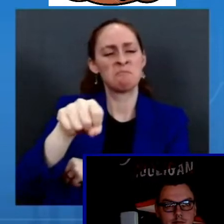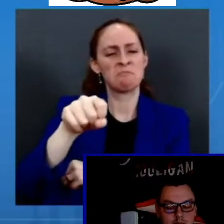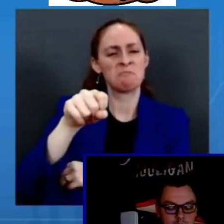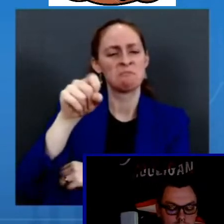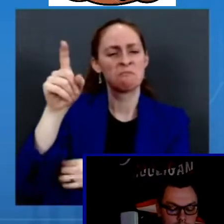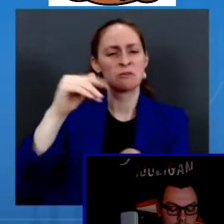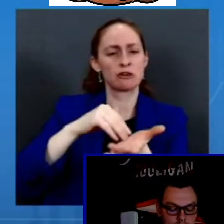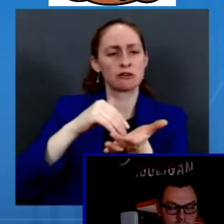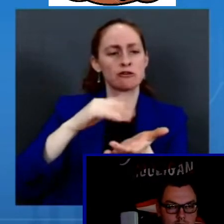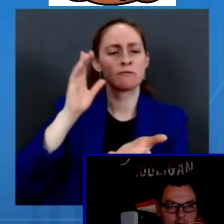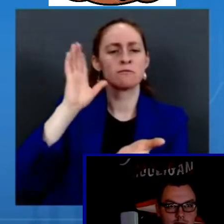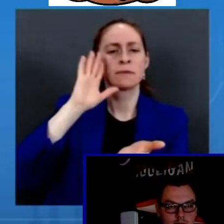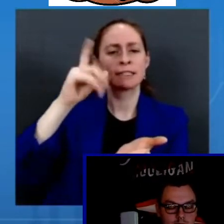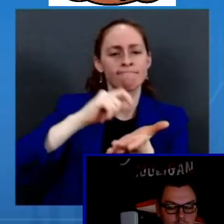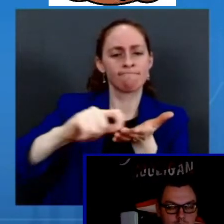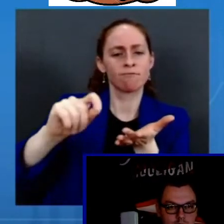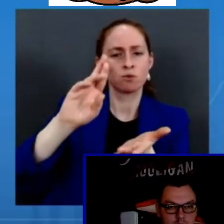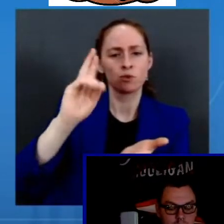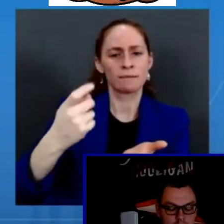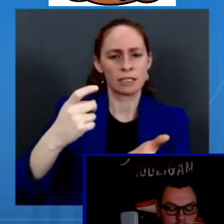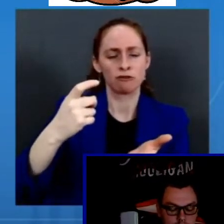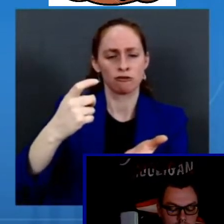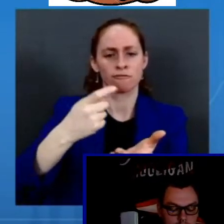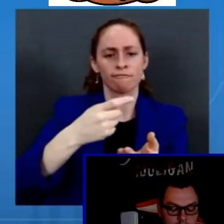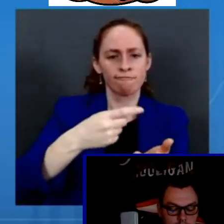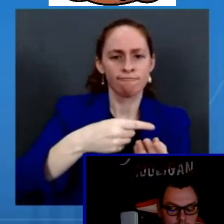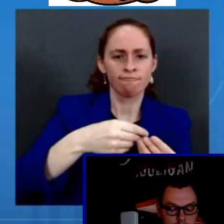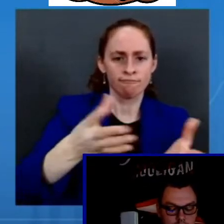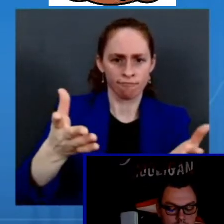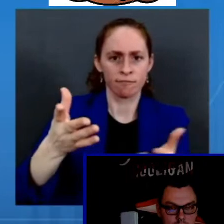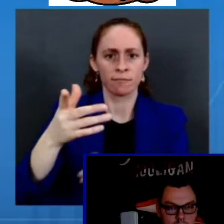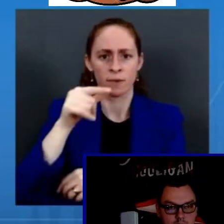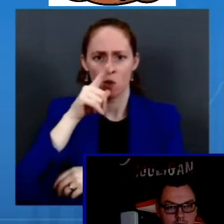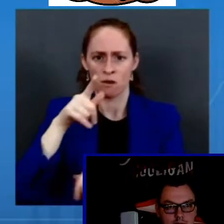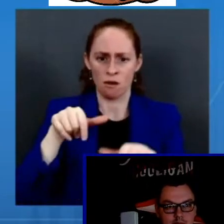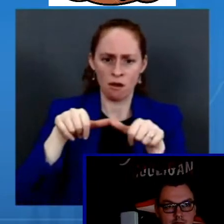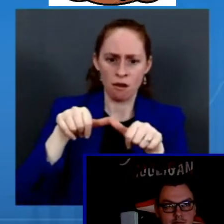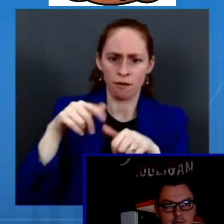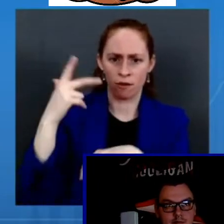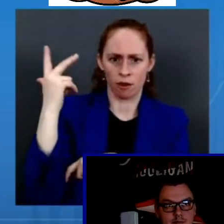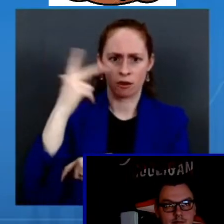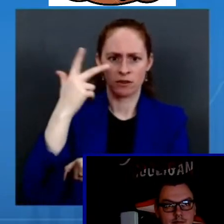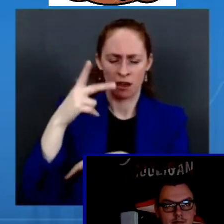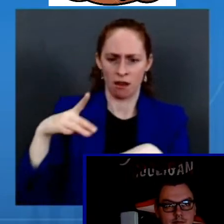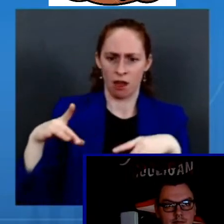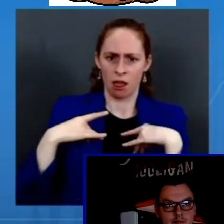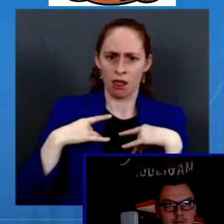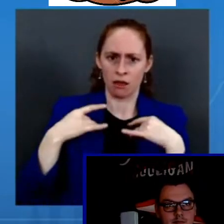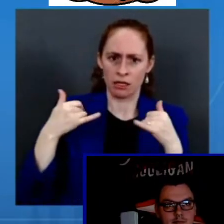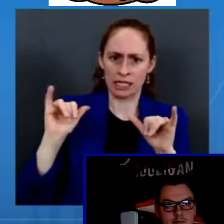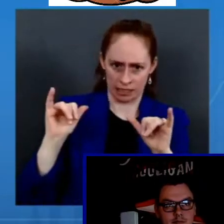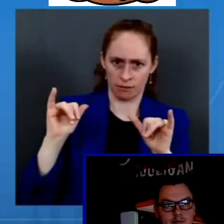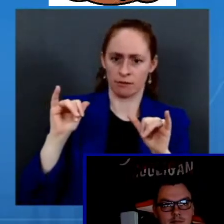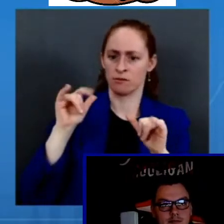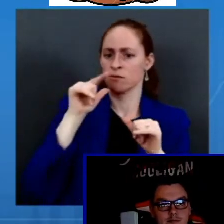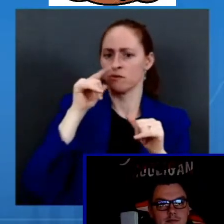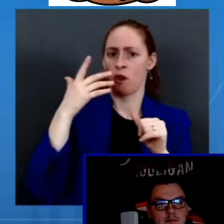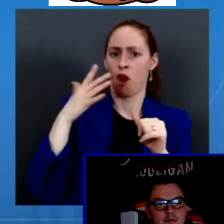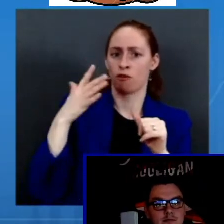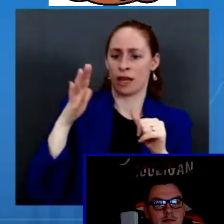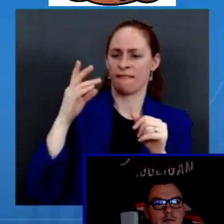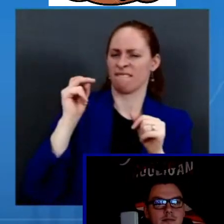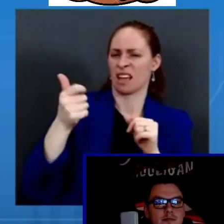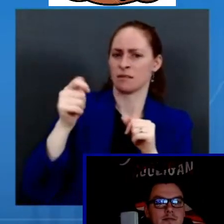in a high-risk group to get it. But those guidelines, which will not only be limited to what you would do